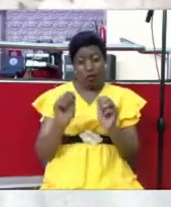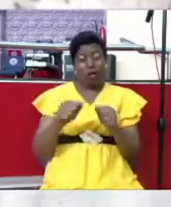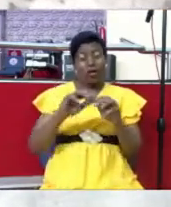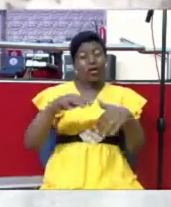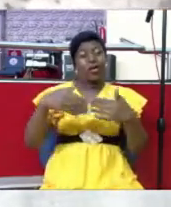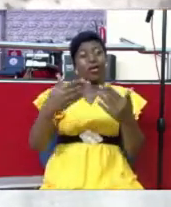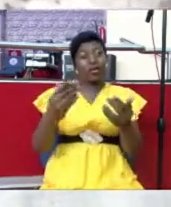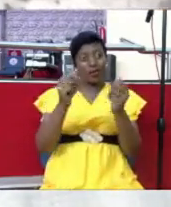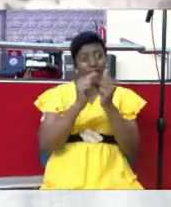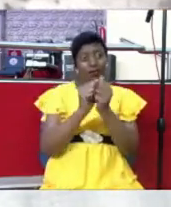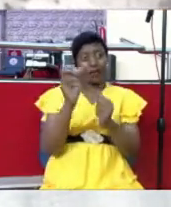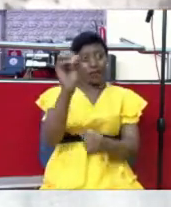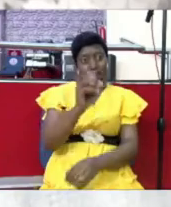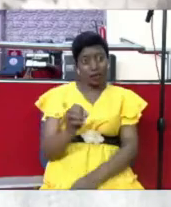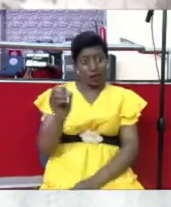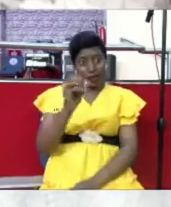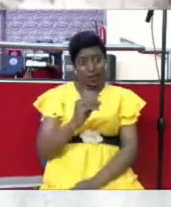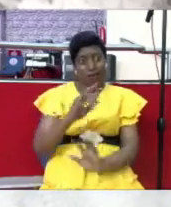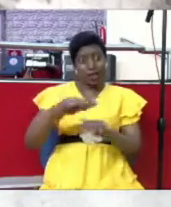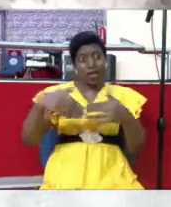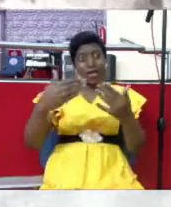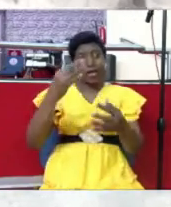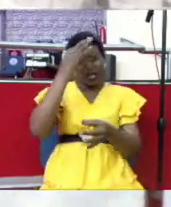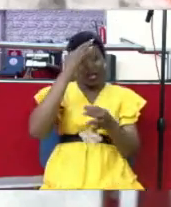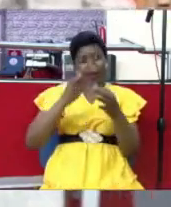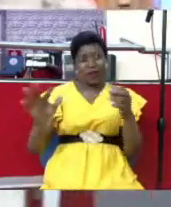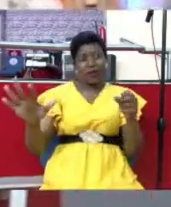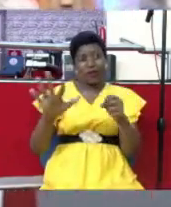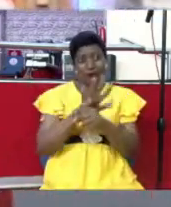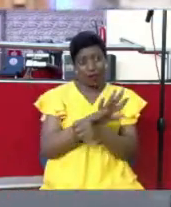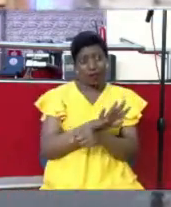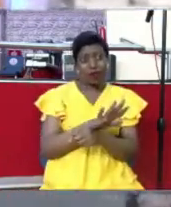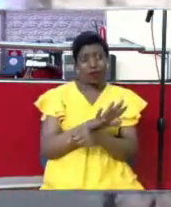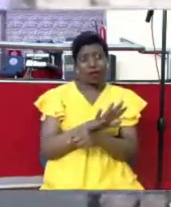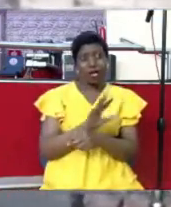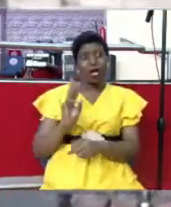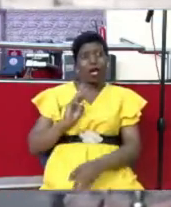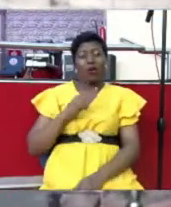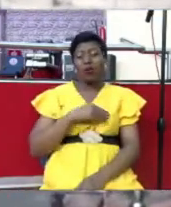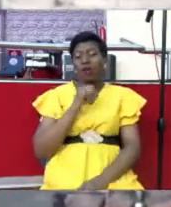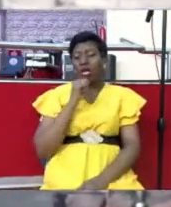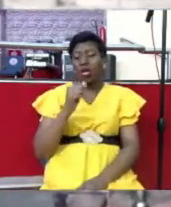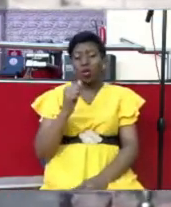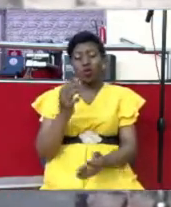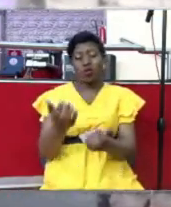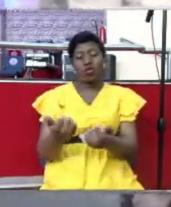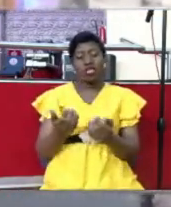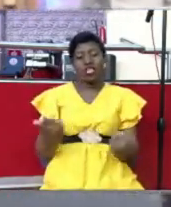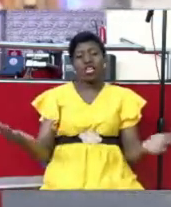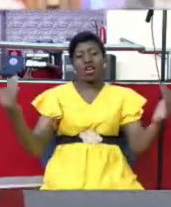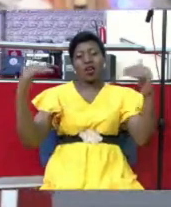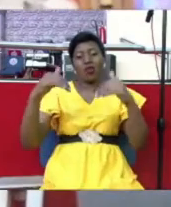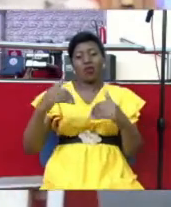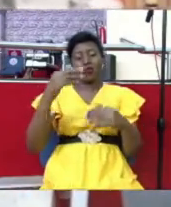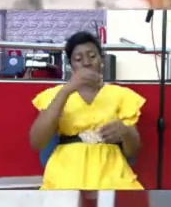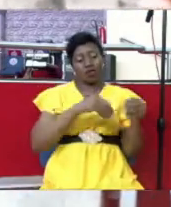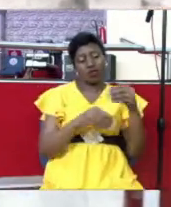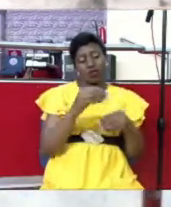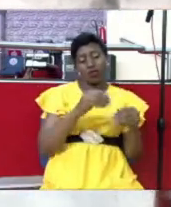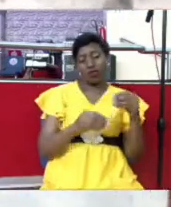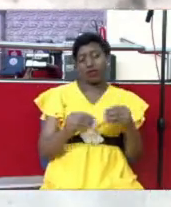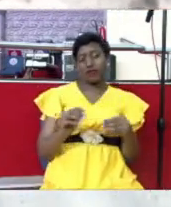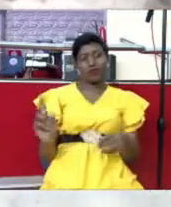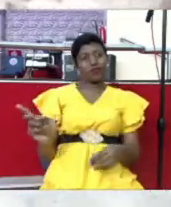and give it faithfully, we would not need an in-gathering. Kama kila mtu hapa angekuwa anatoa fungu lake vizuri na